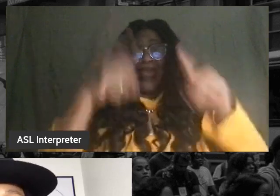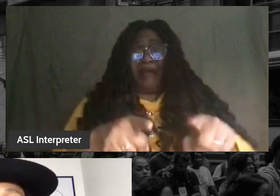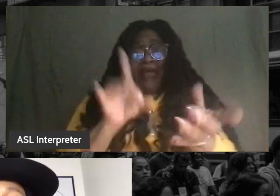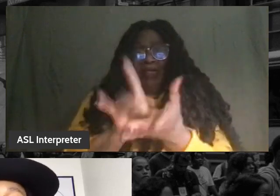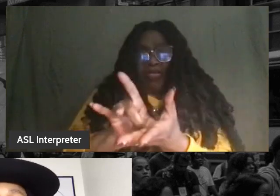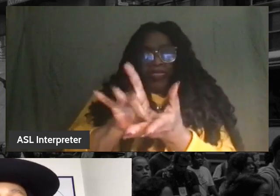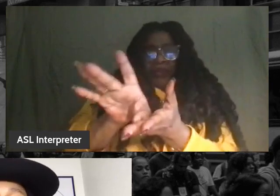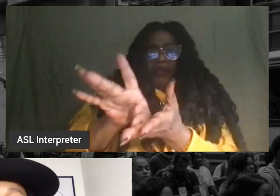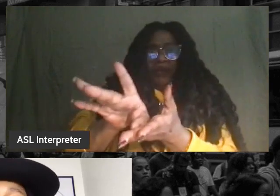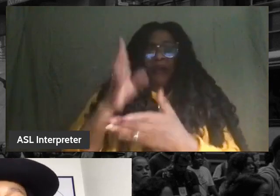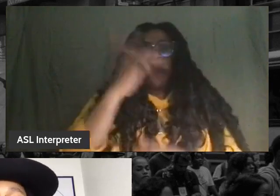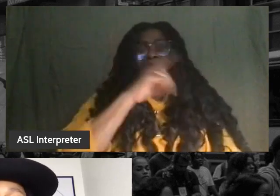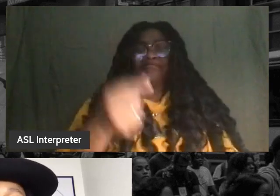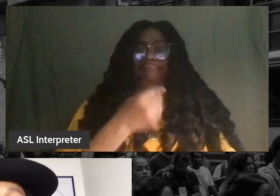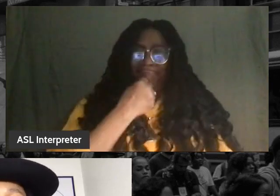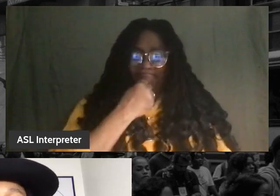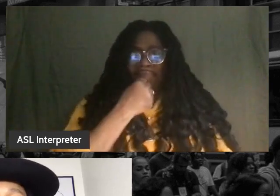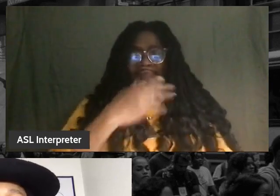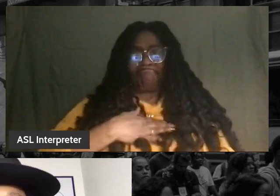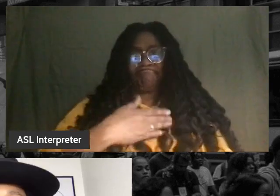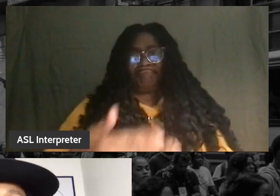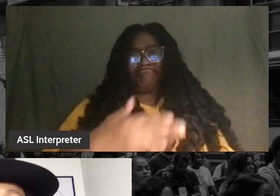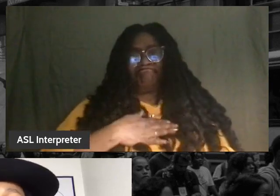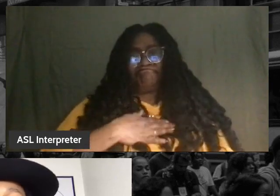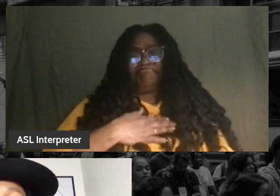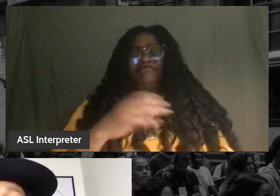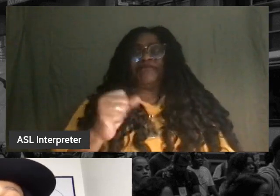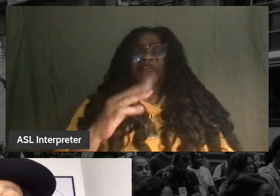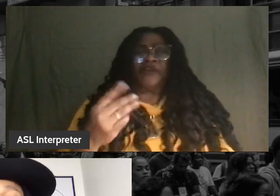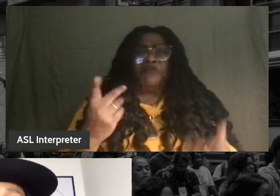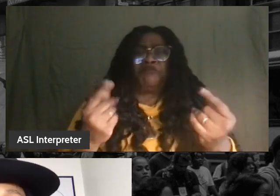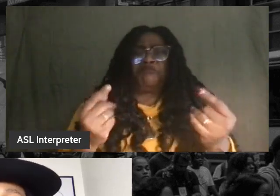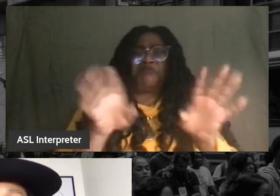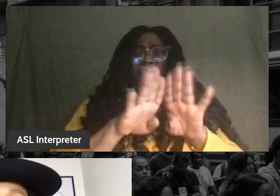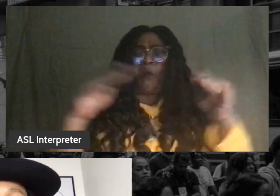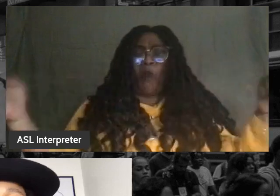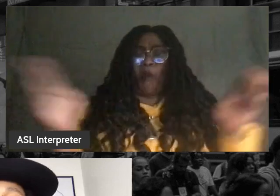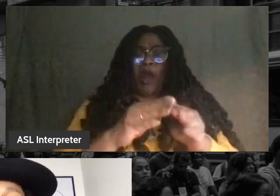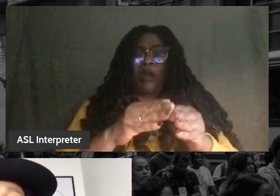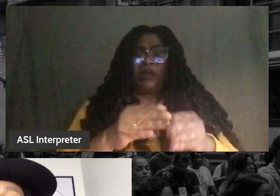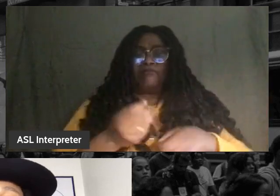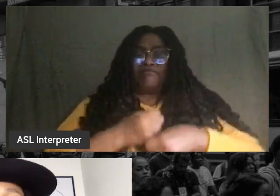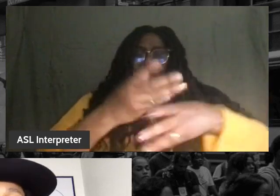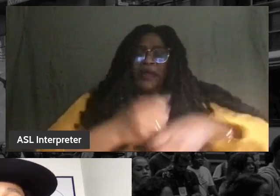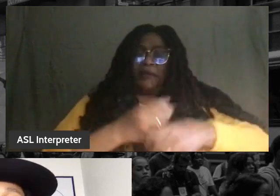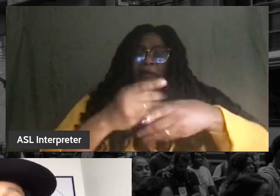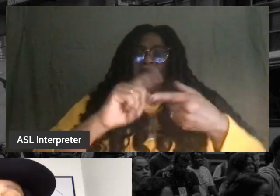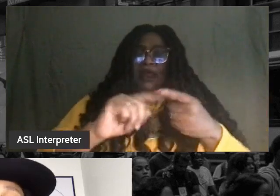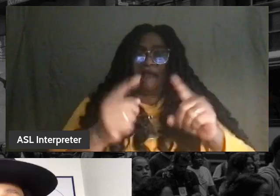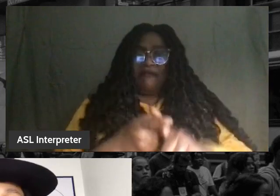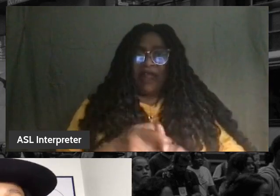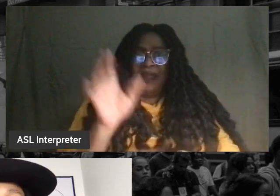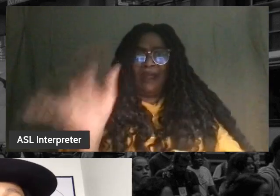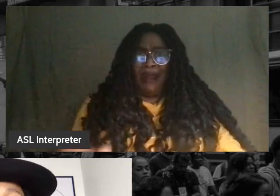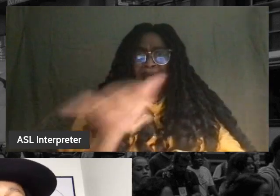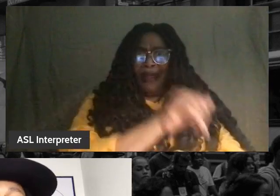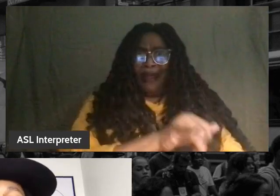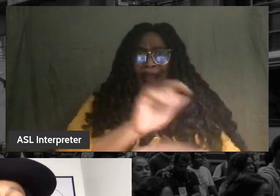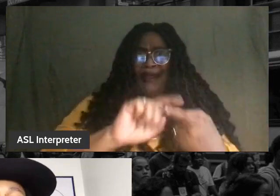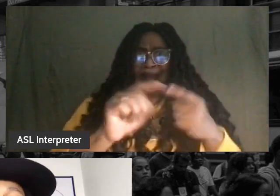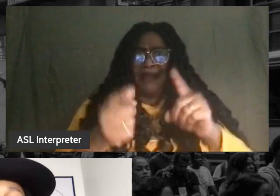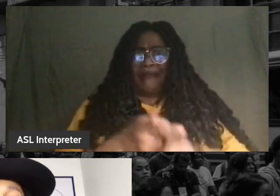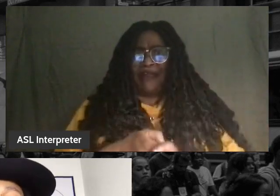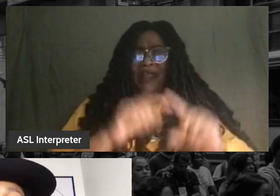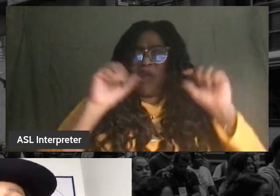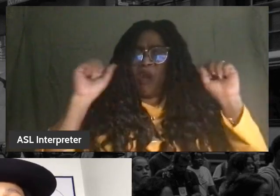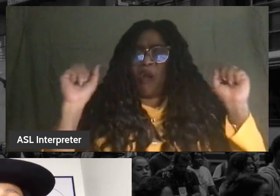That experience prompted me to open up to a friend. And to my surprise, my friend had stories of his own about